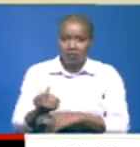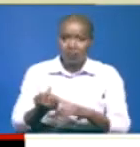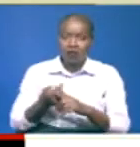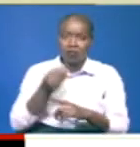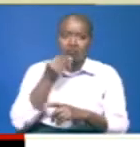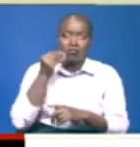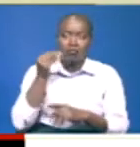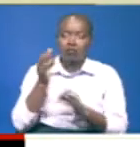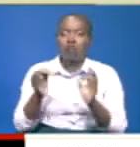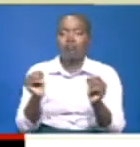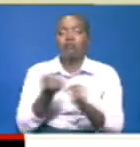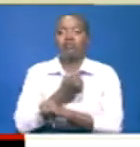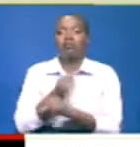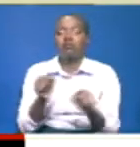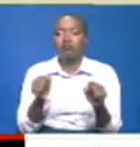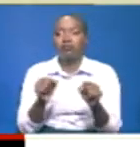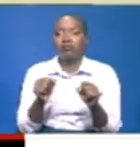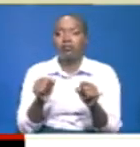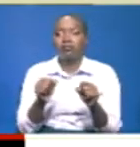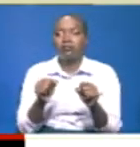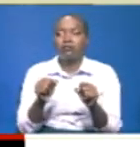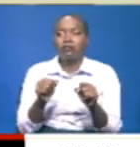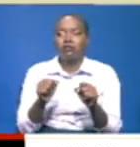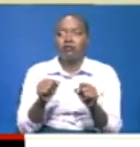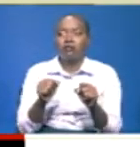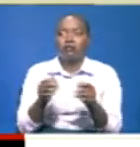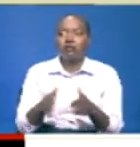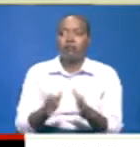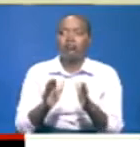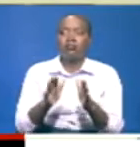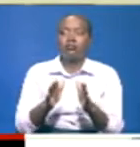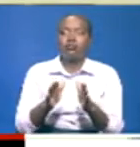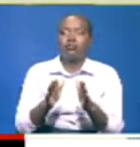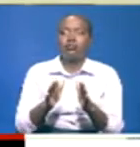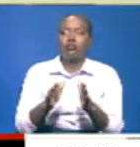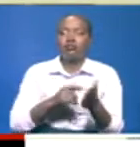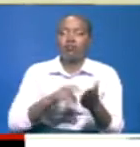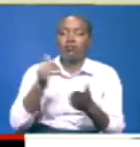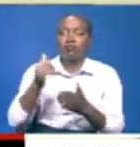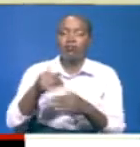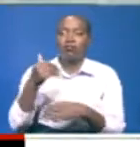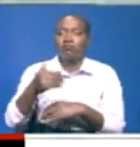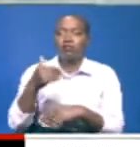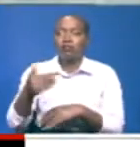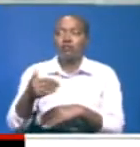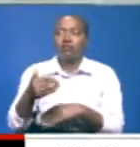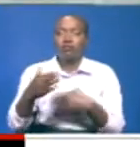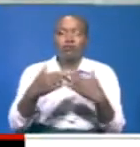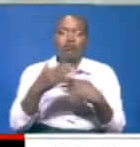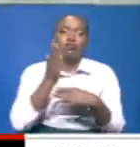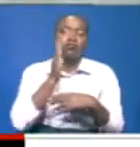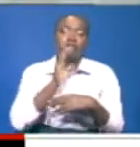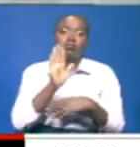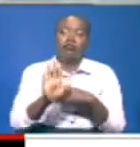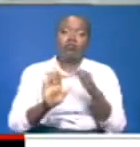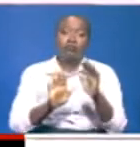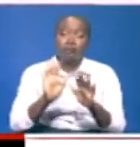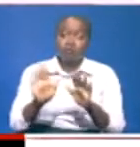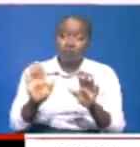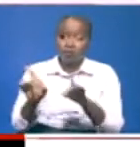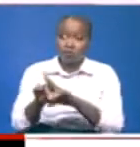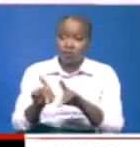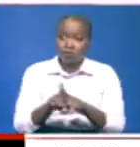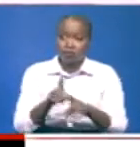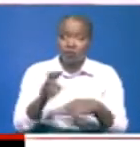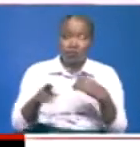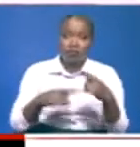they are not able to commute, they'd be allowed to go home every weekend so that they are close to their parents. They further called for a review of